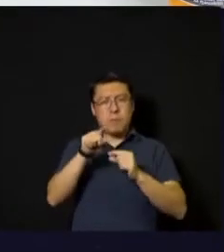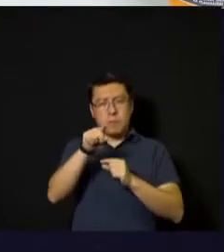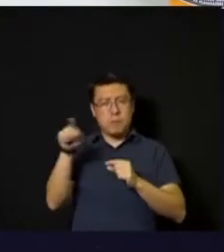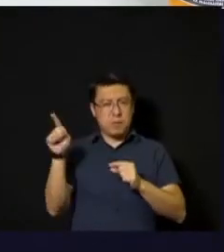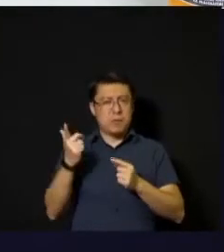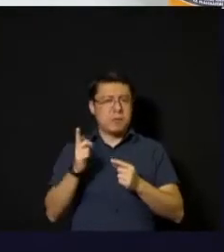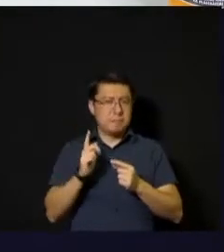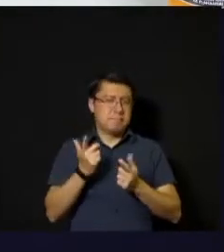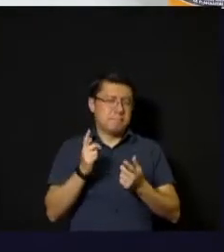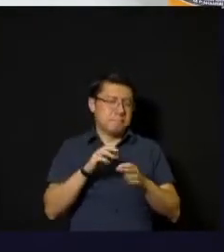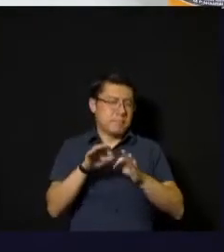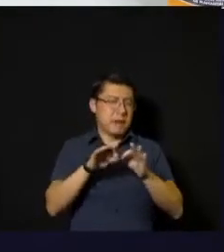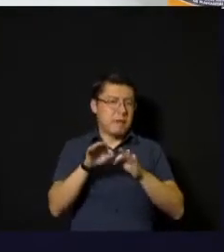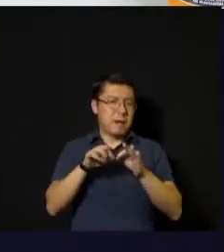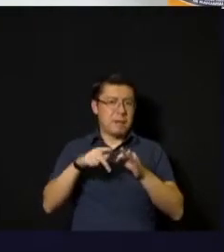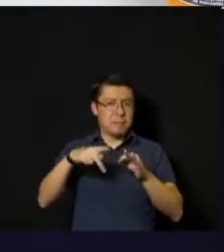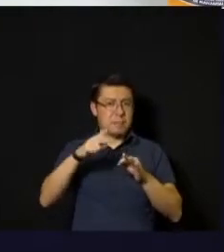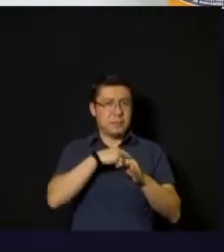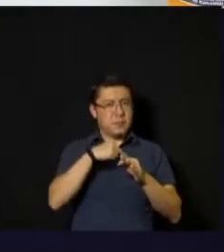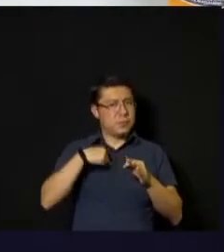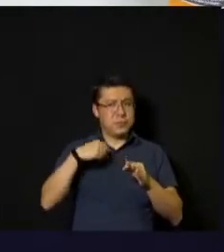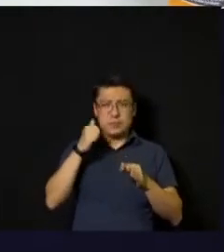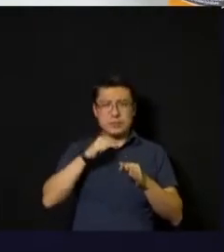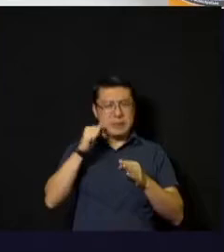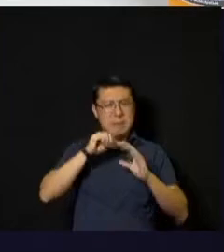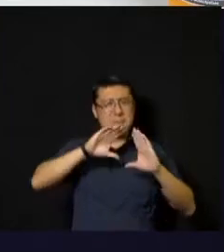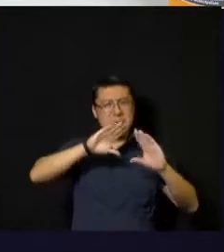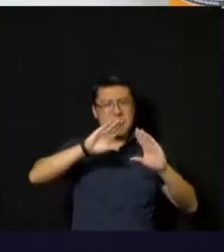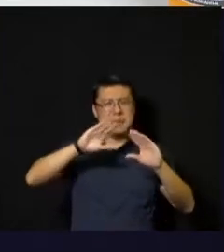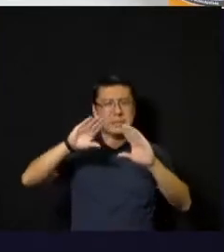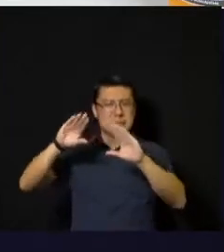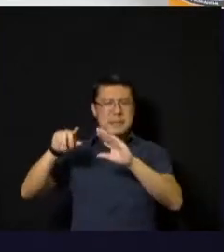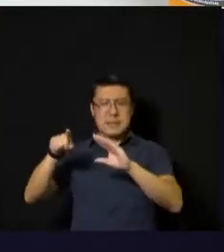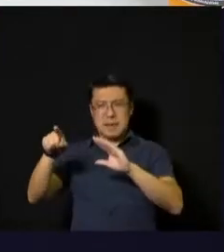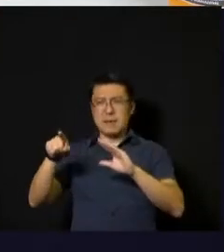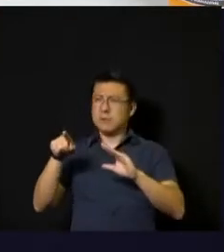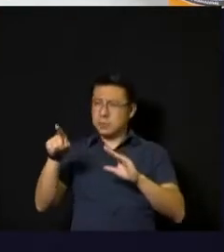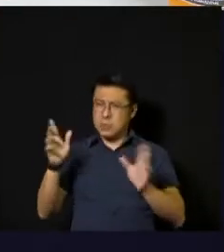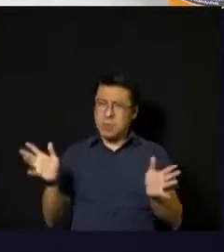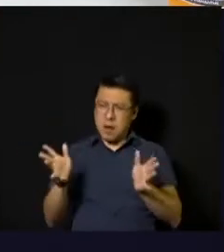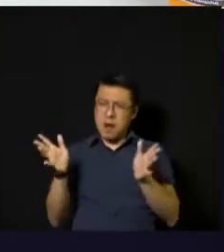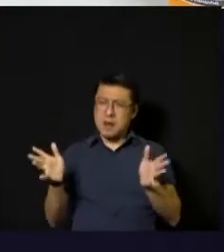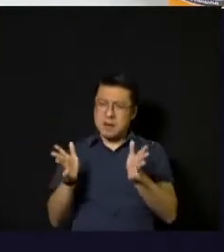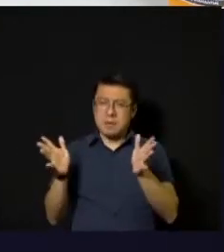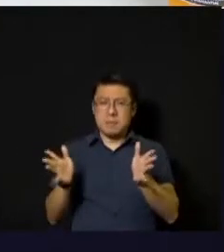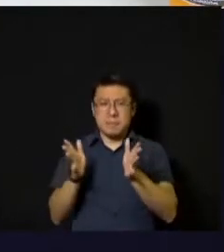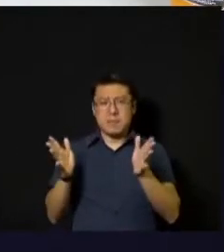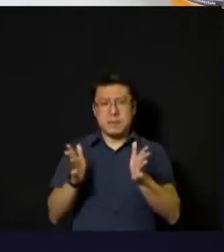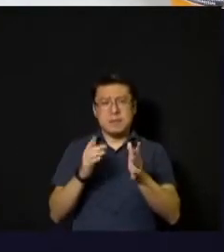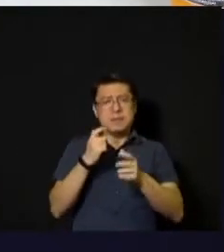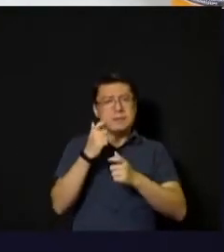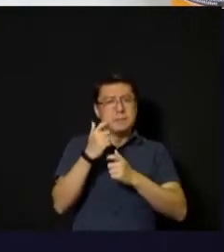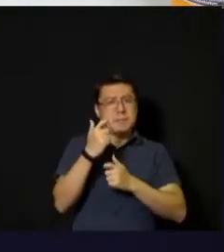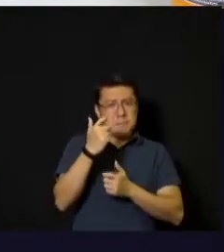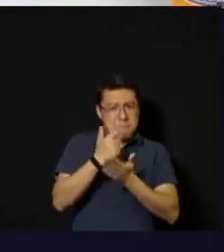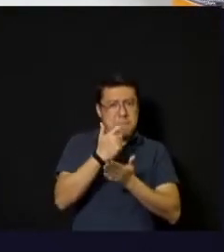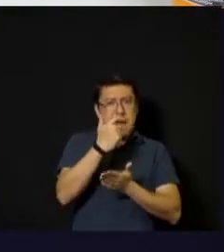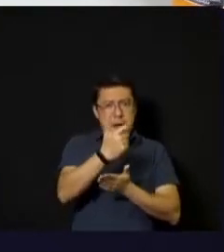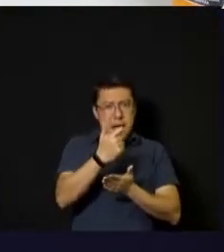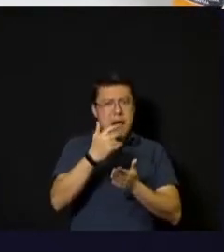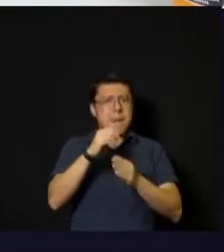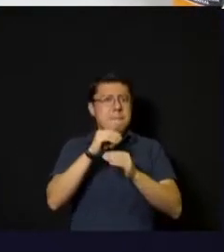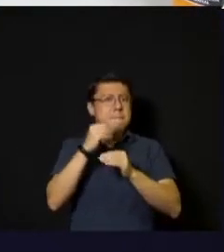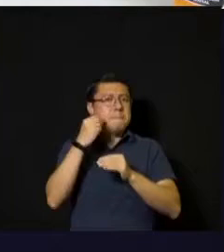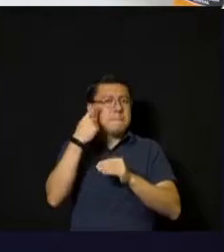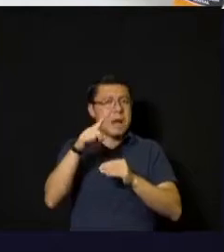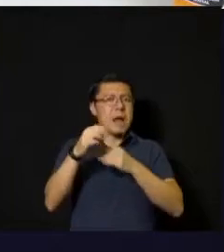own rhythm in the same trainings that we have. The same people, want to do different things